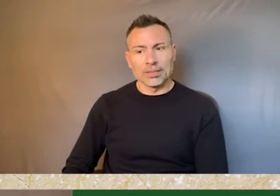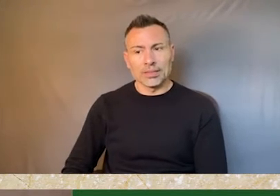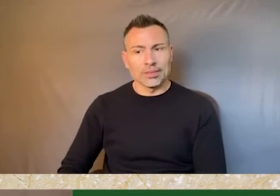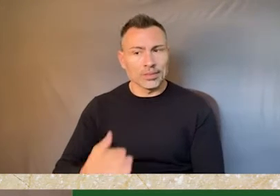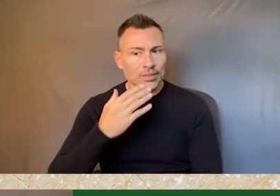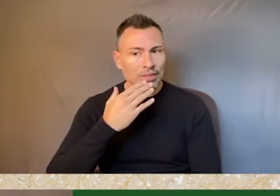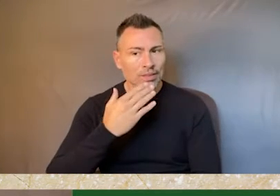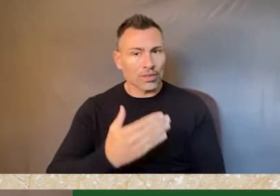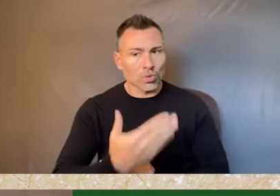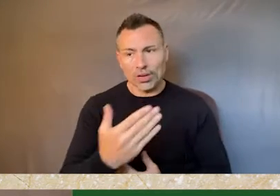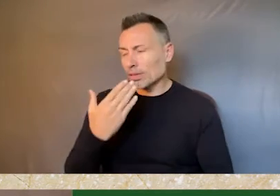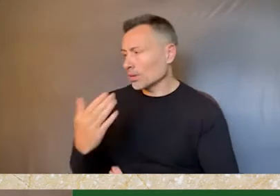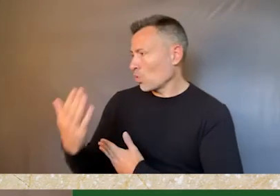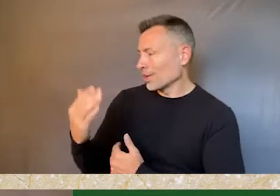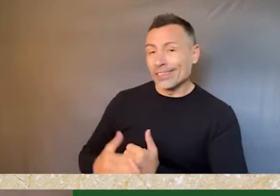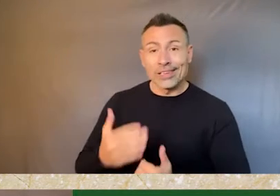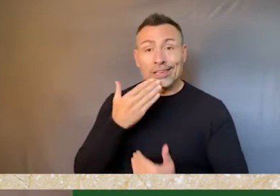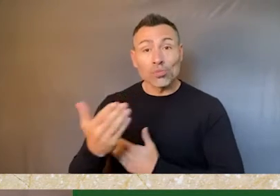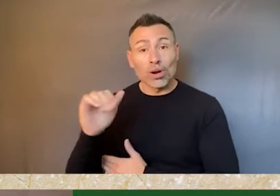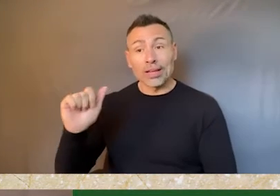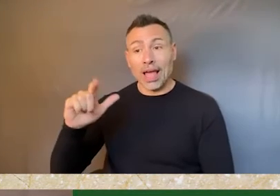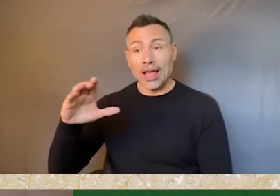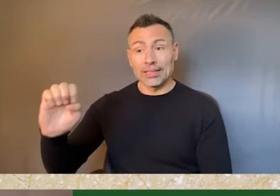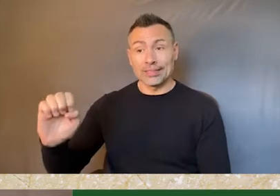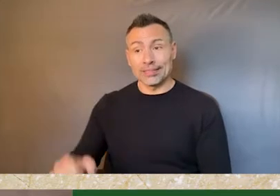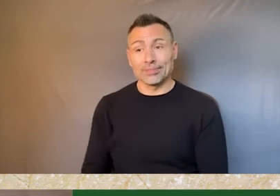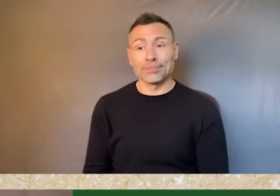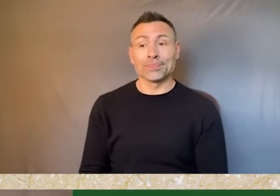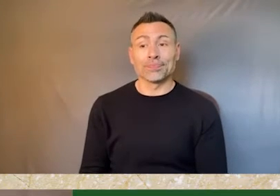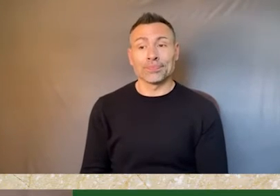Morning. Good morning. Morning, Alice. Right.